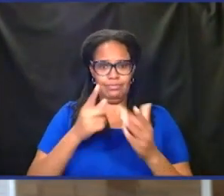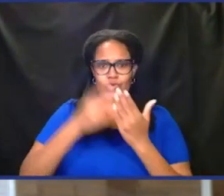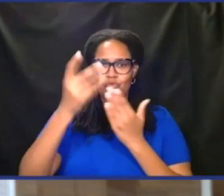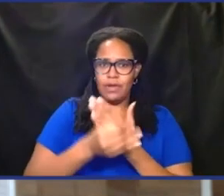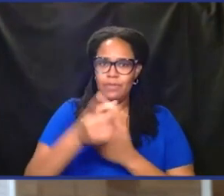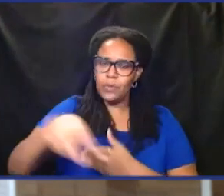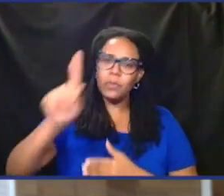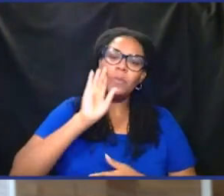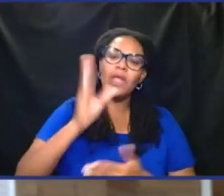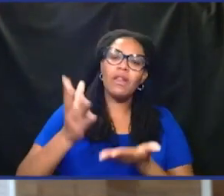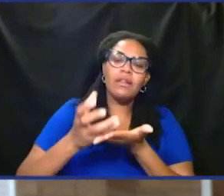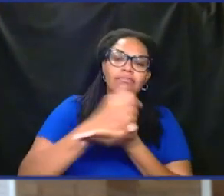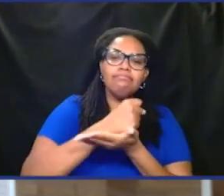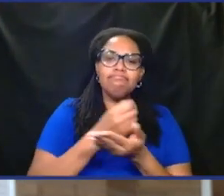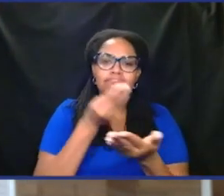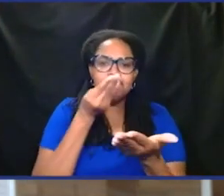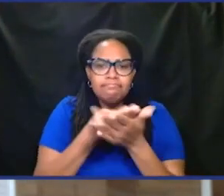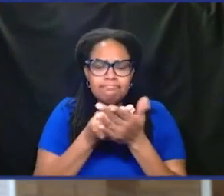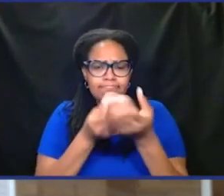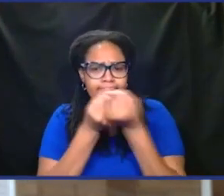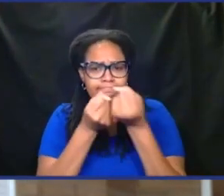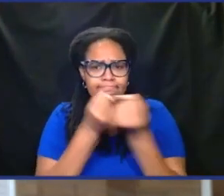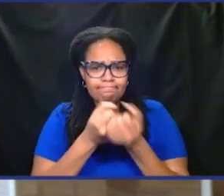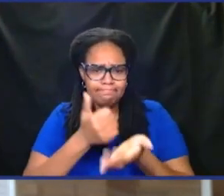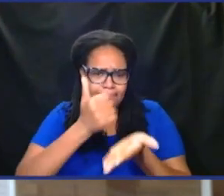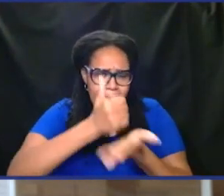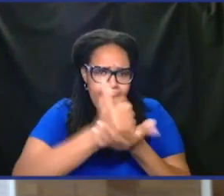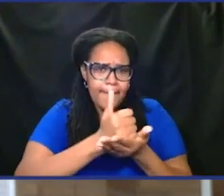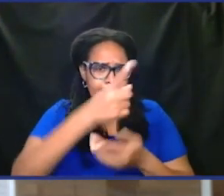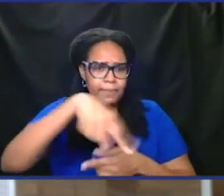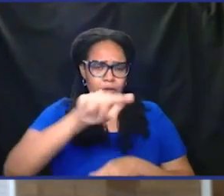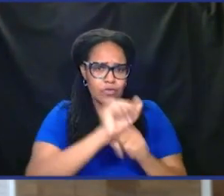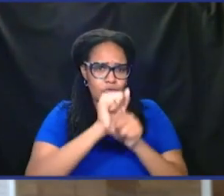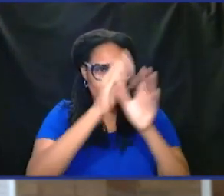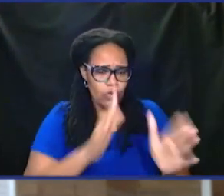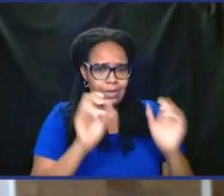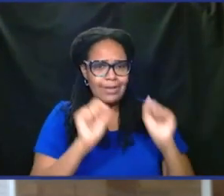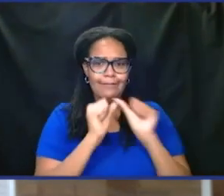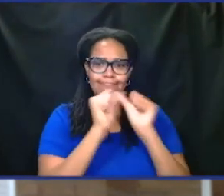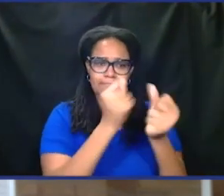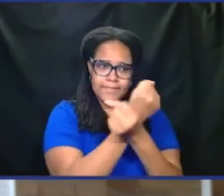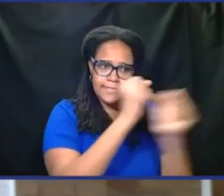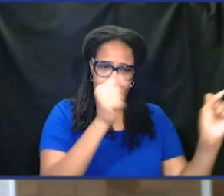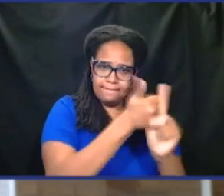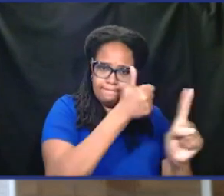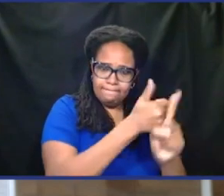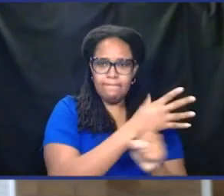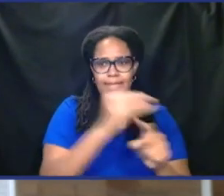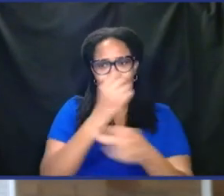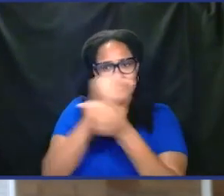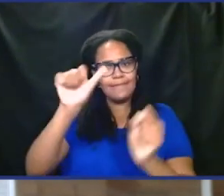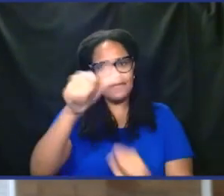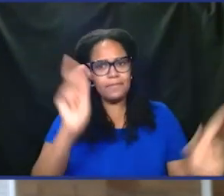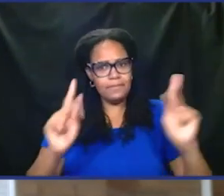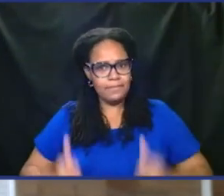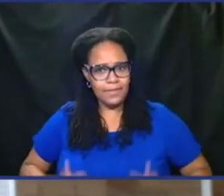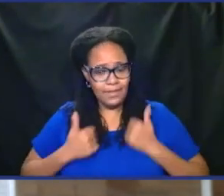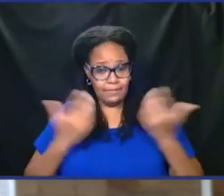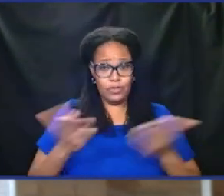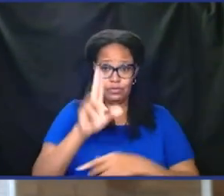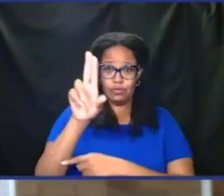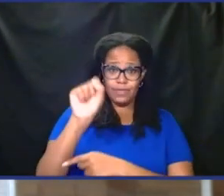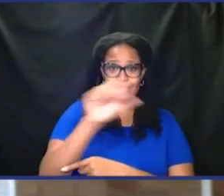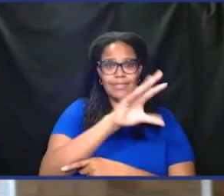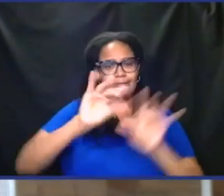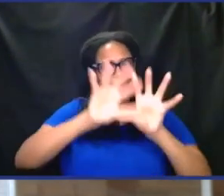for Americares health programs that give health workers what they need to stay safe and save lives, both here in the United States and all